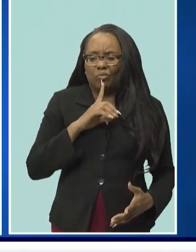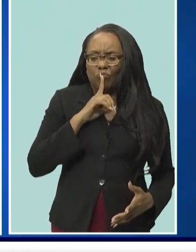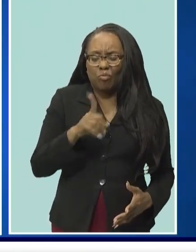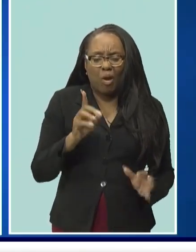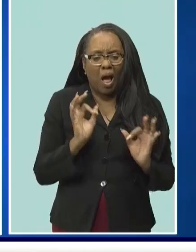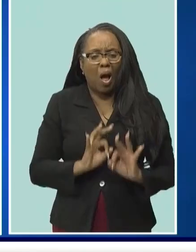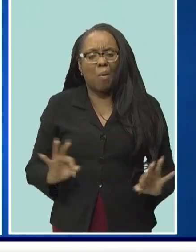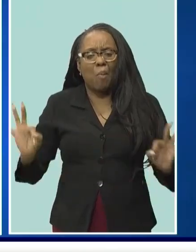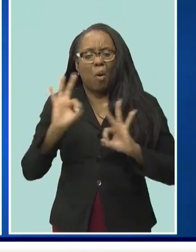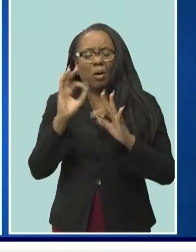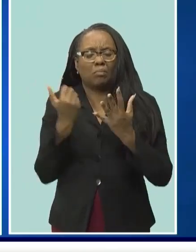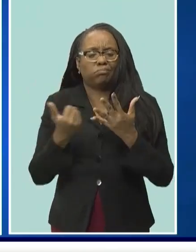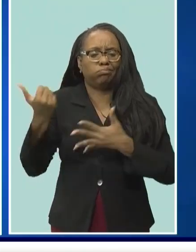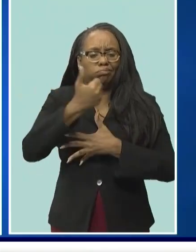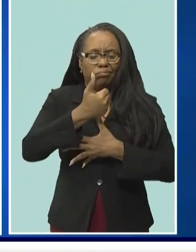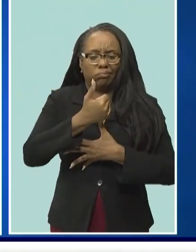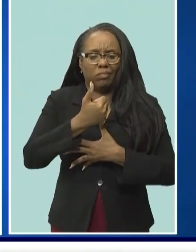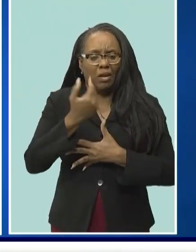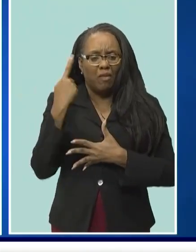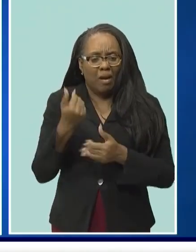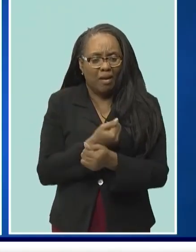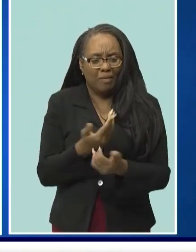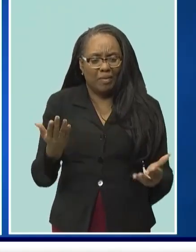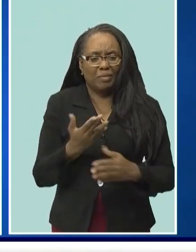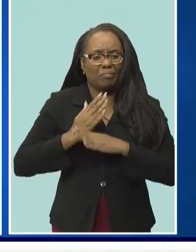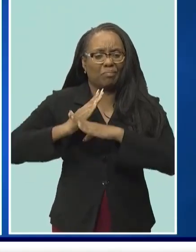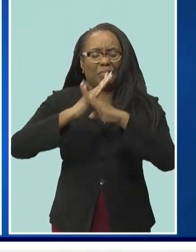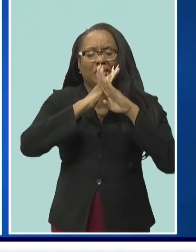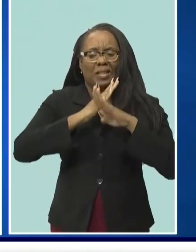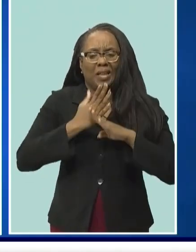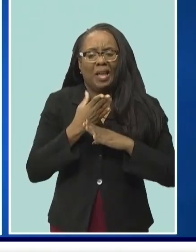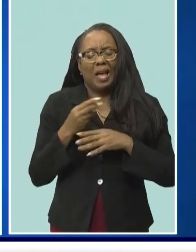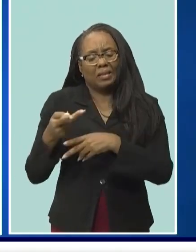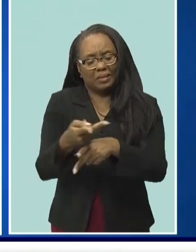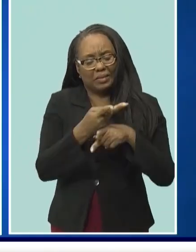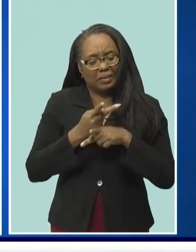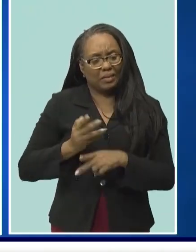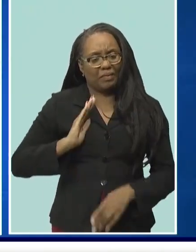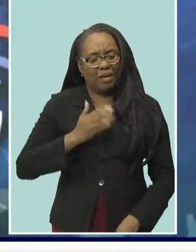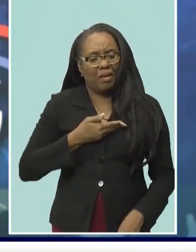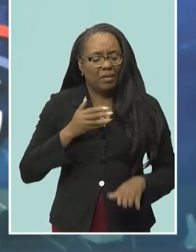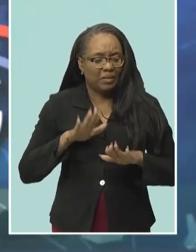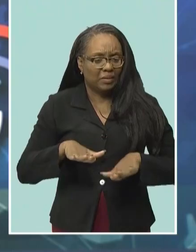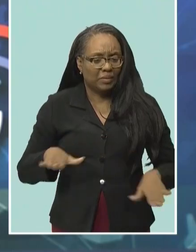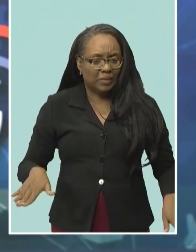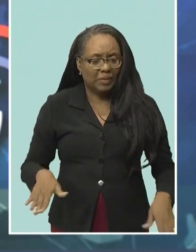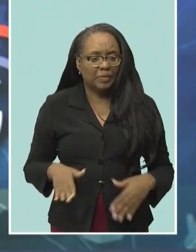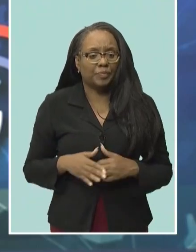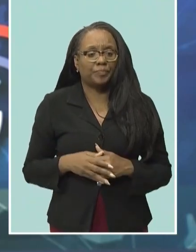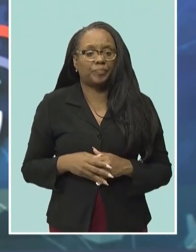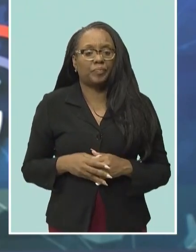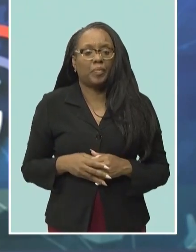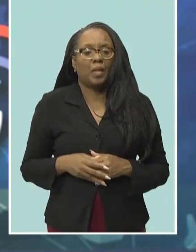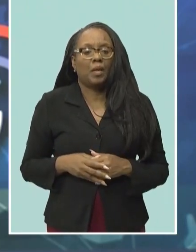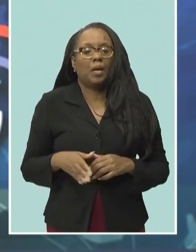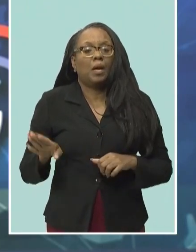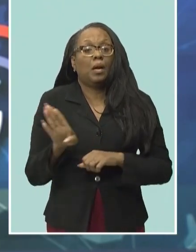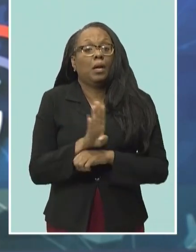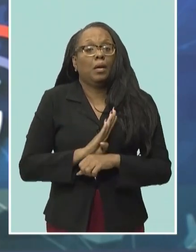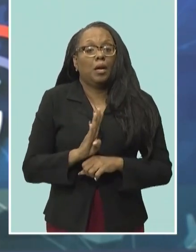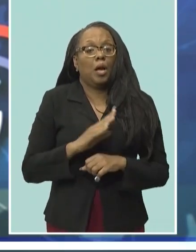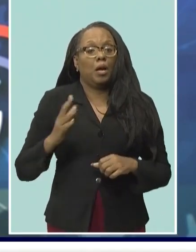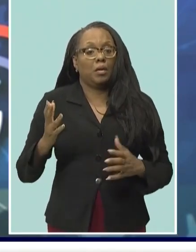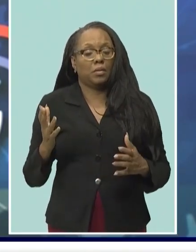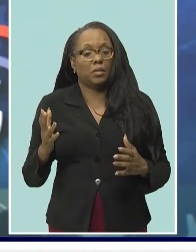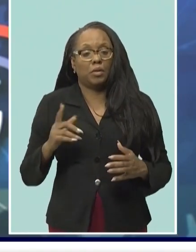for all that we must do to protect and to nurture our children. Barbados has welcomed the International